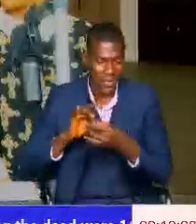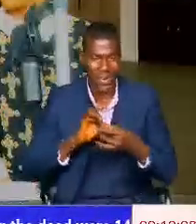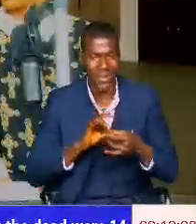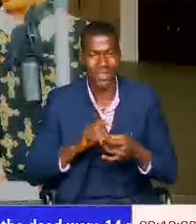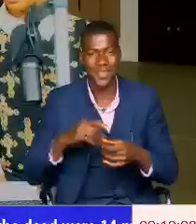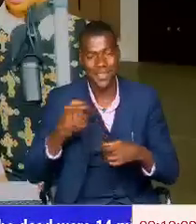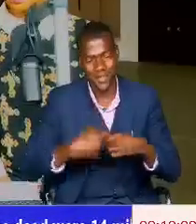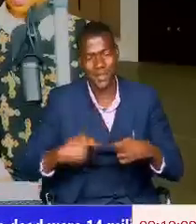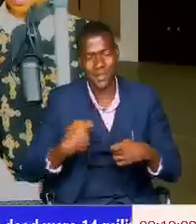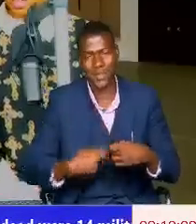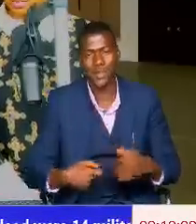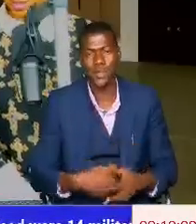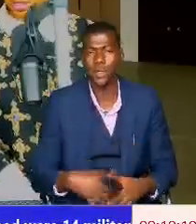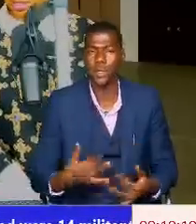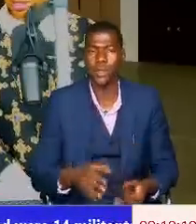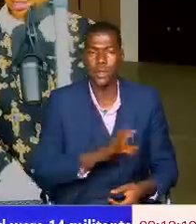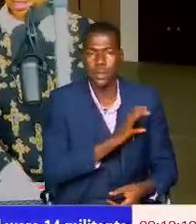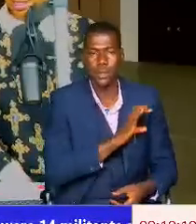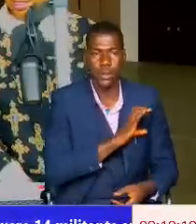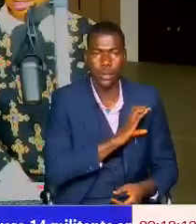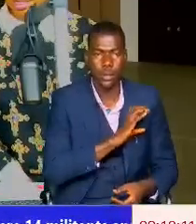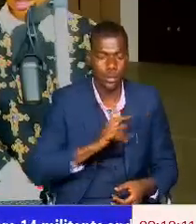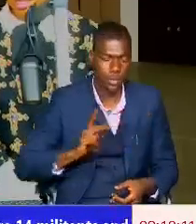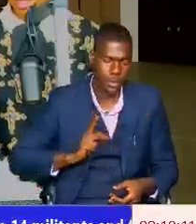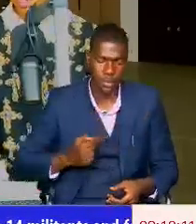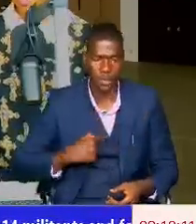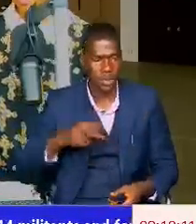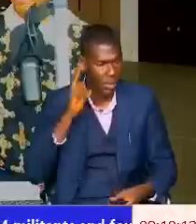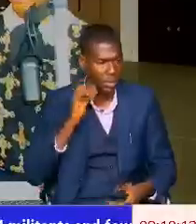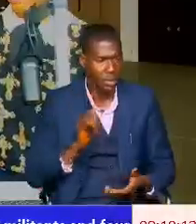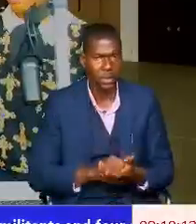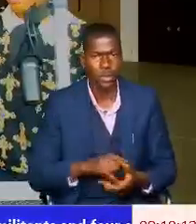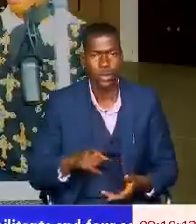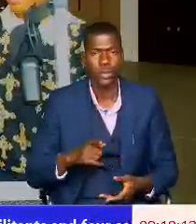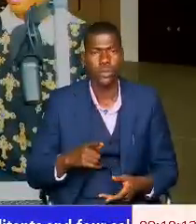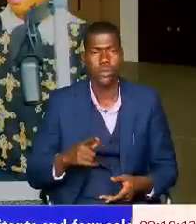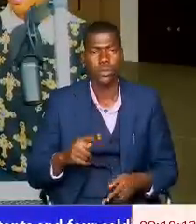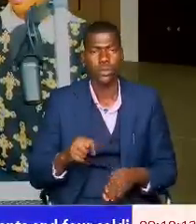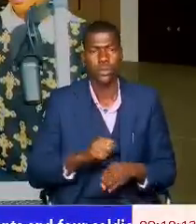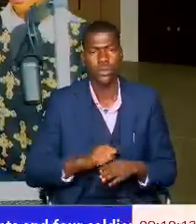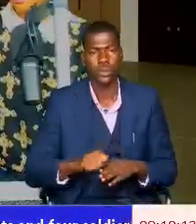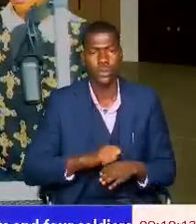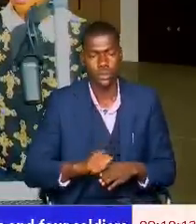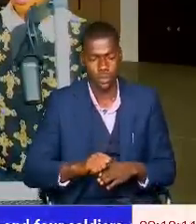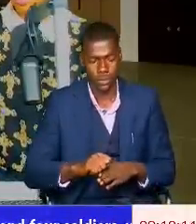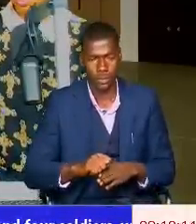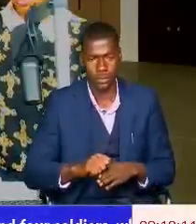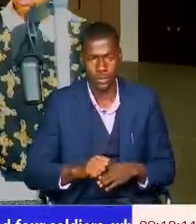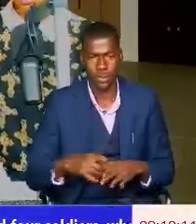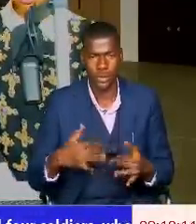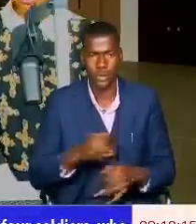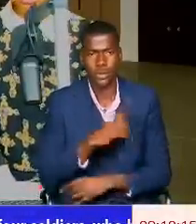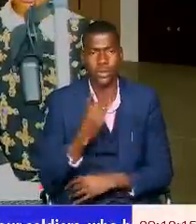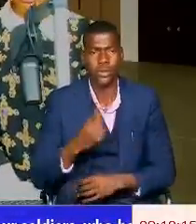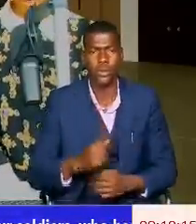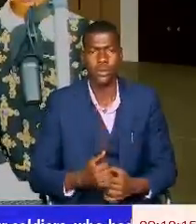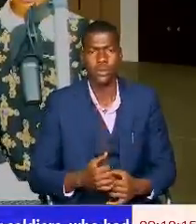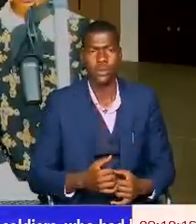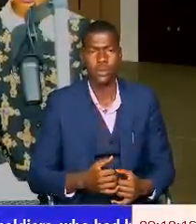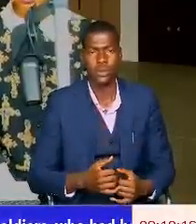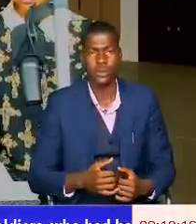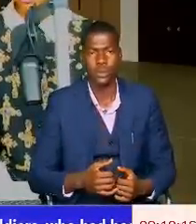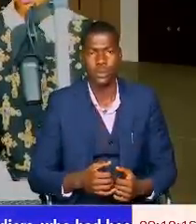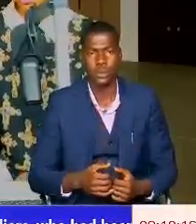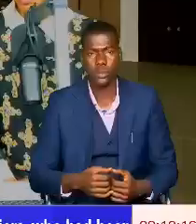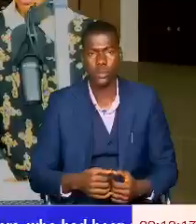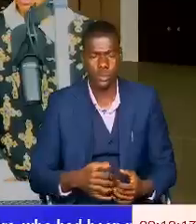complete package. I hear your training now today. Yes, sir. Just announce your phone number, make you begin the go. Okay, our training now, the